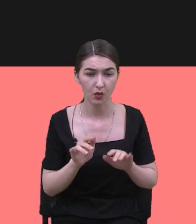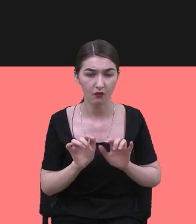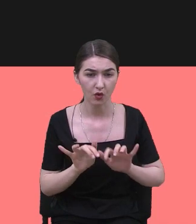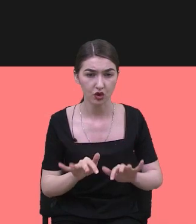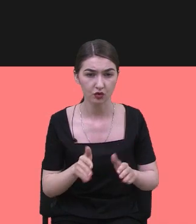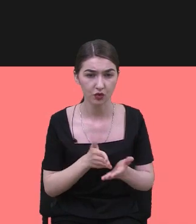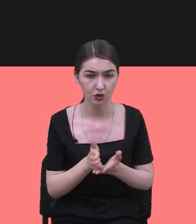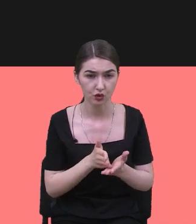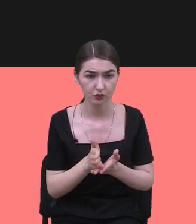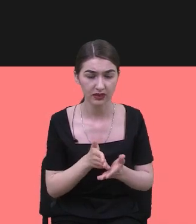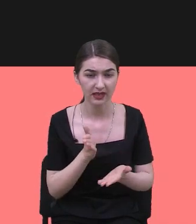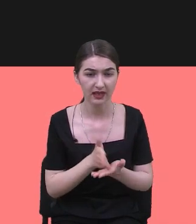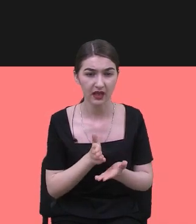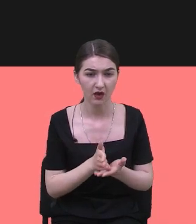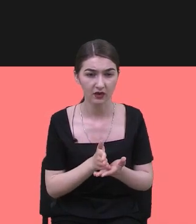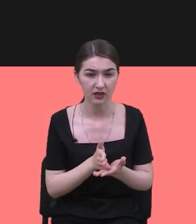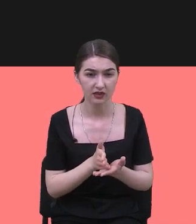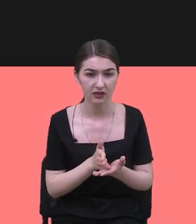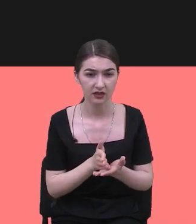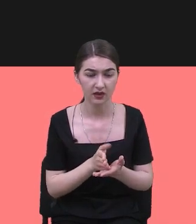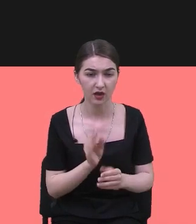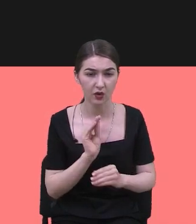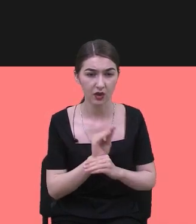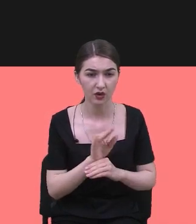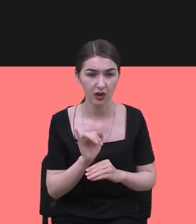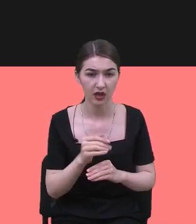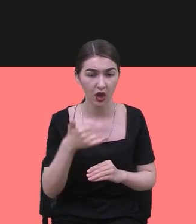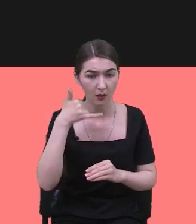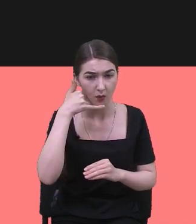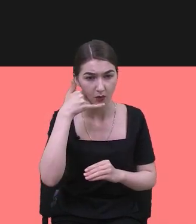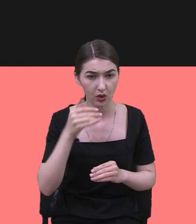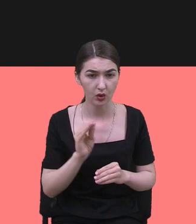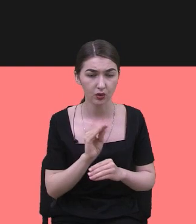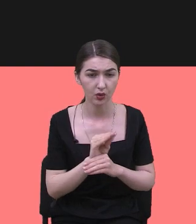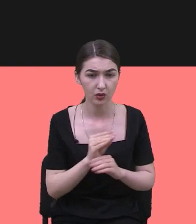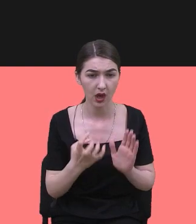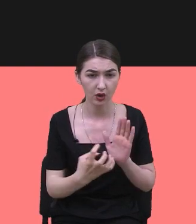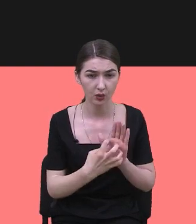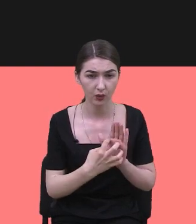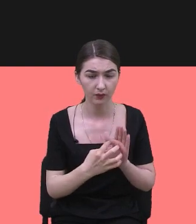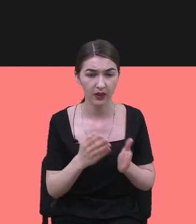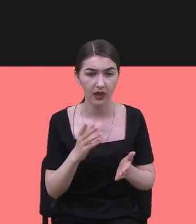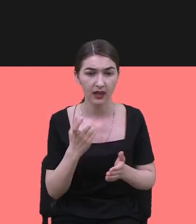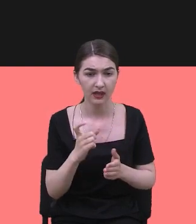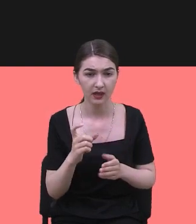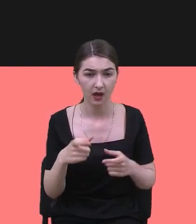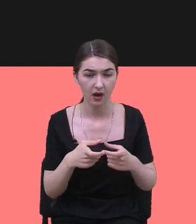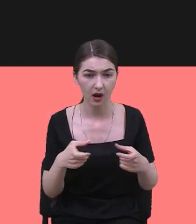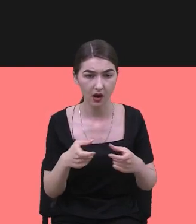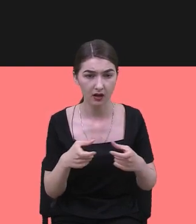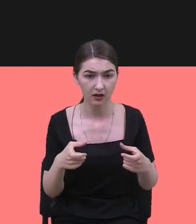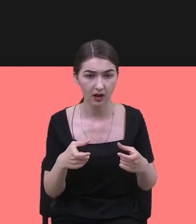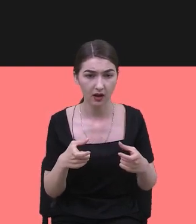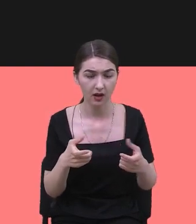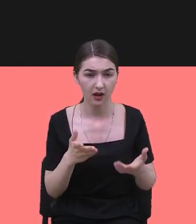services and also coordinate the relations between the official services and volunteers, which we are